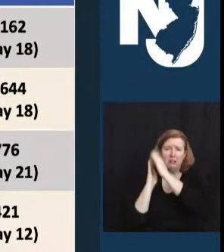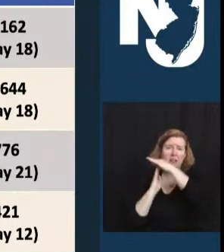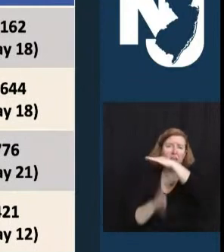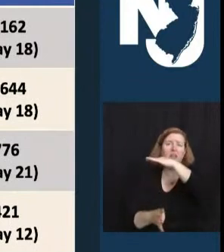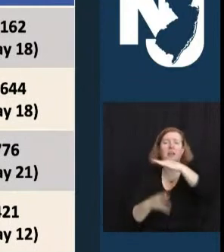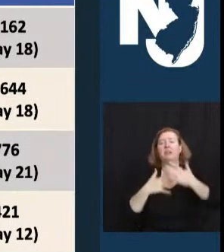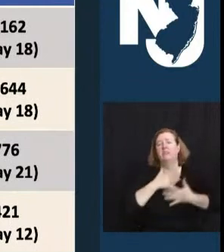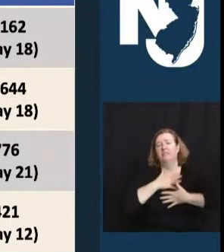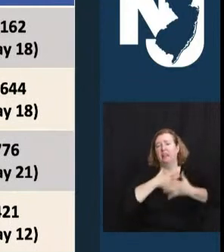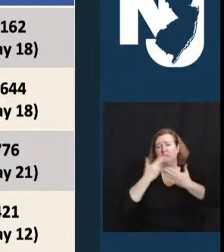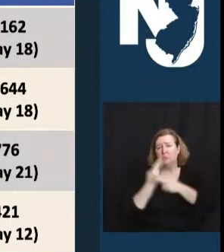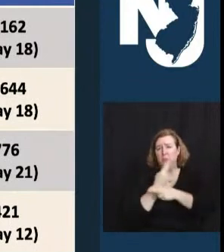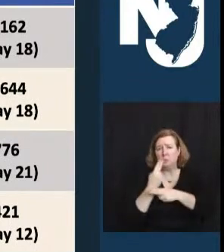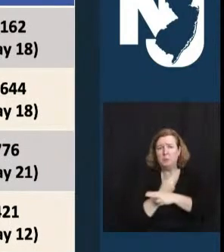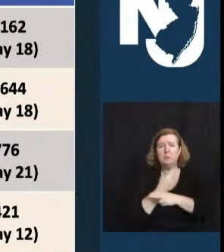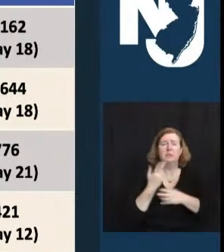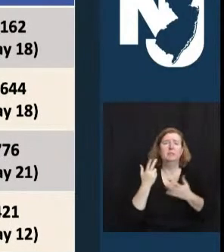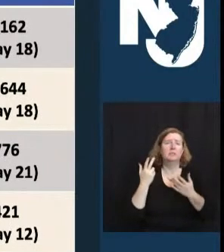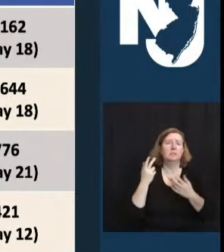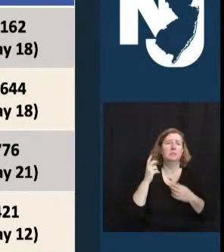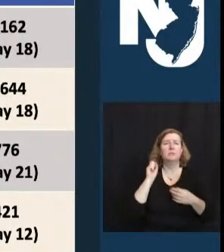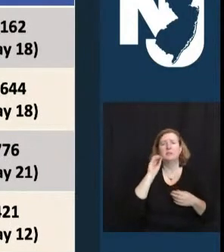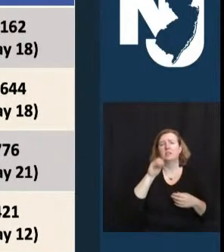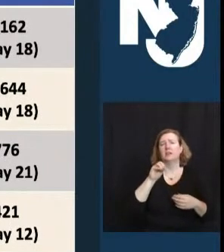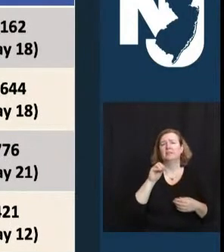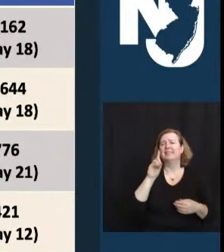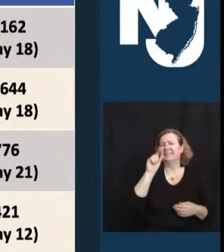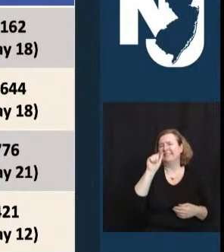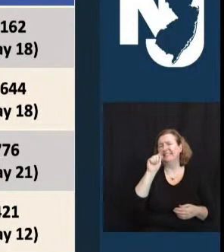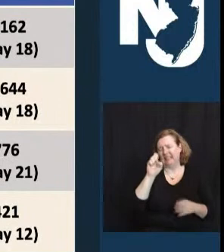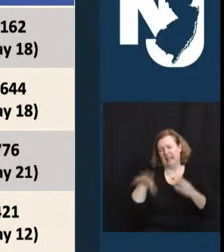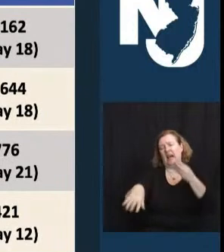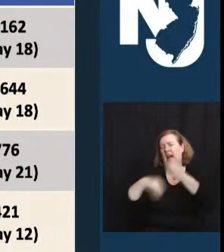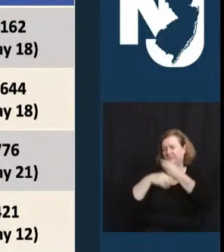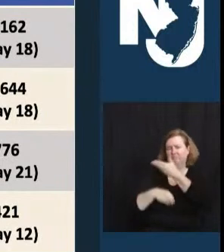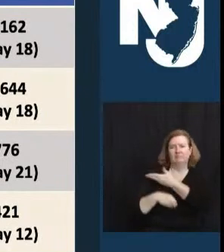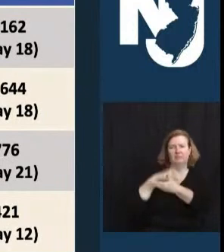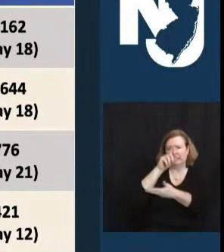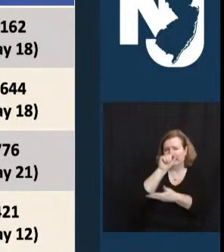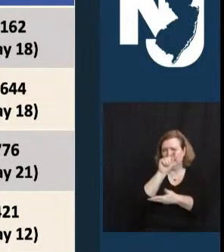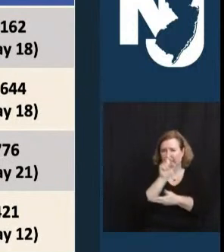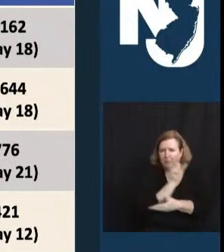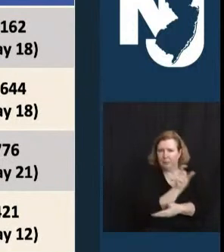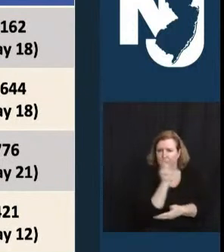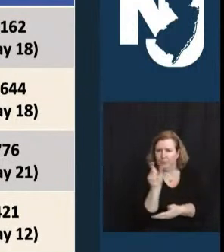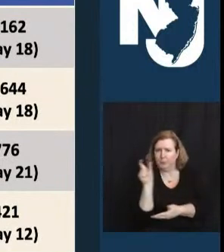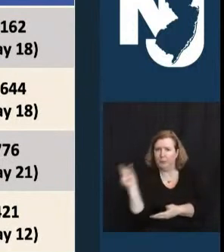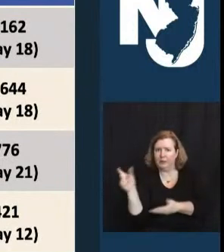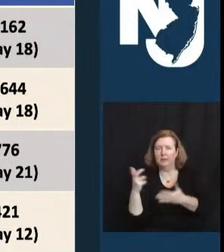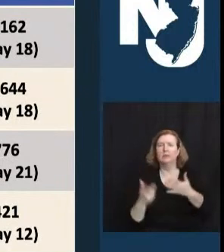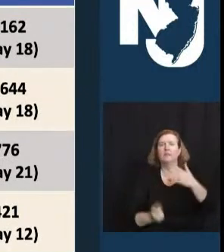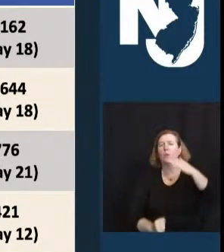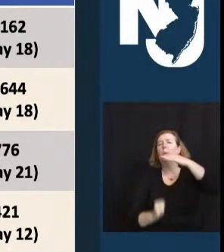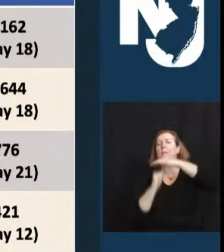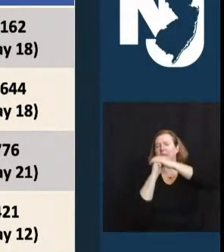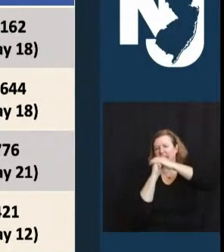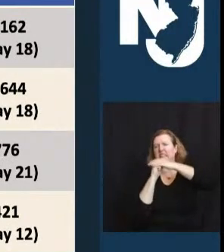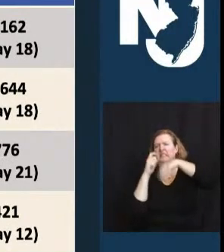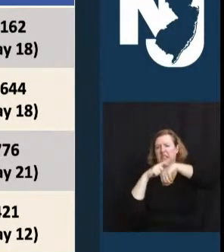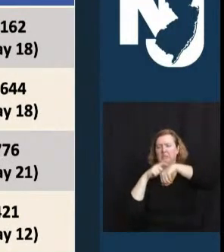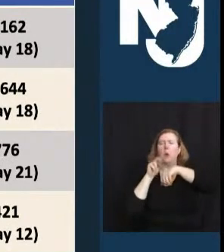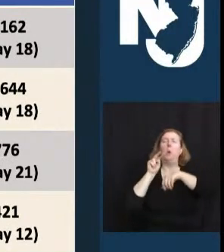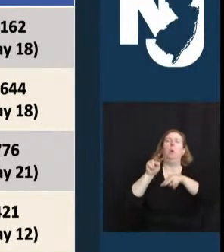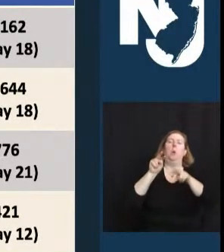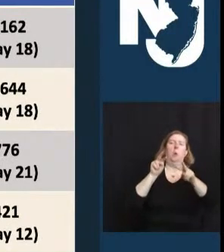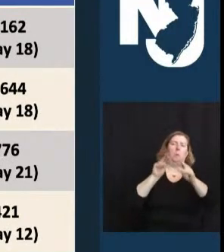also adds the dates on which those numbers are expected, those peak numbers are expected to be reached. Just take a